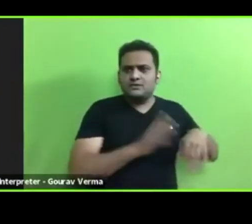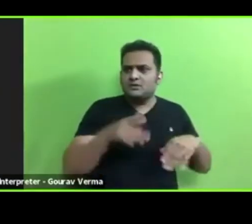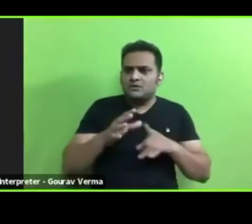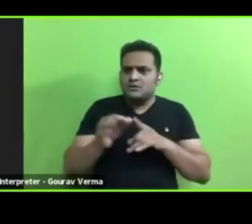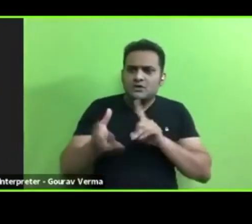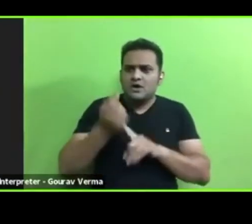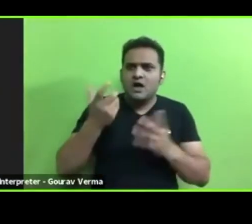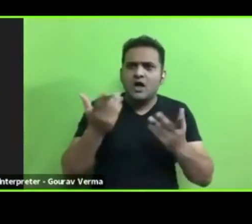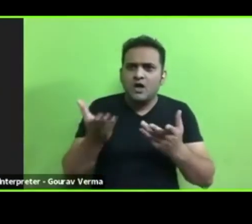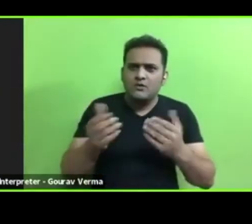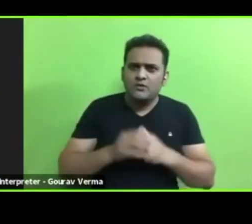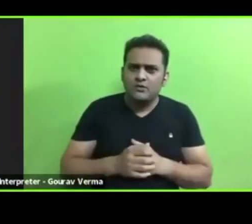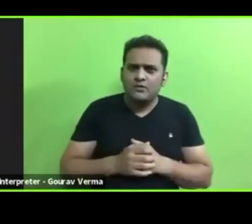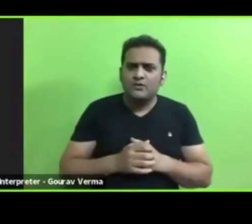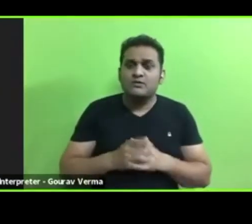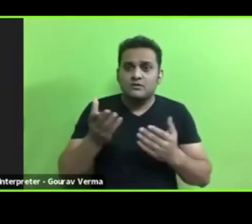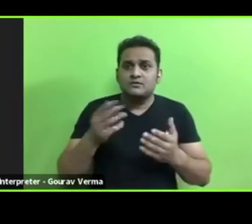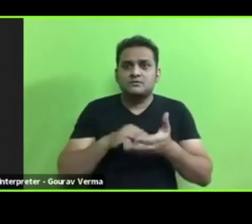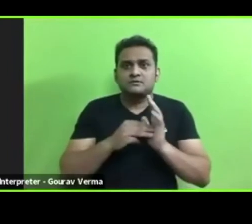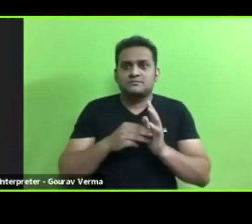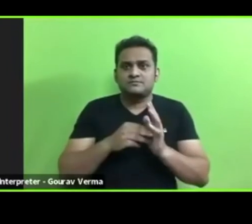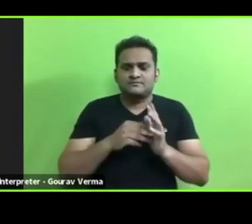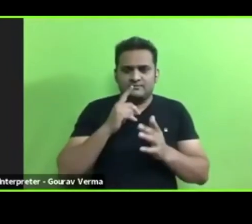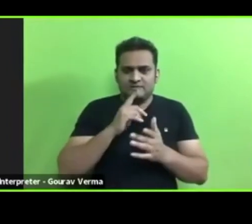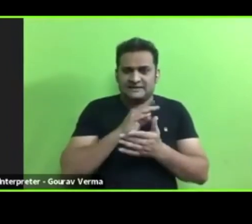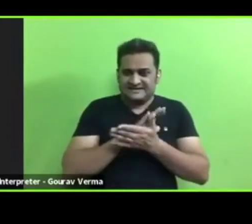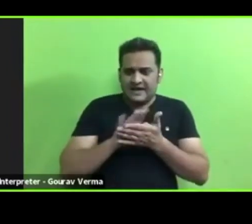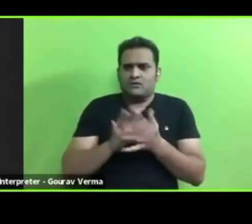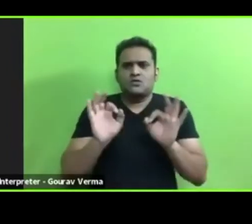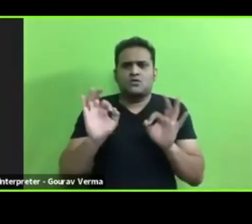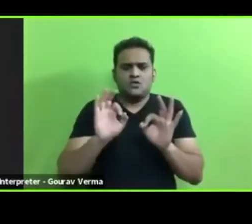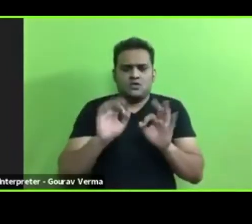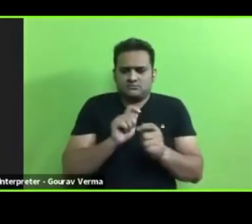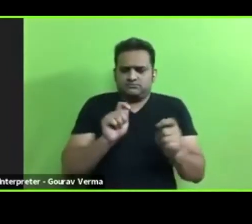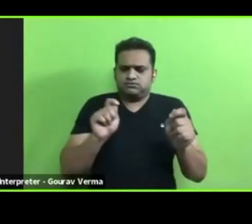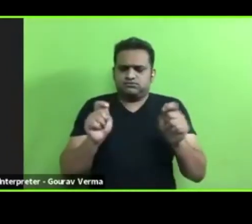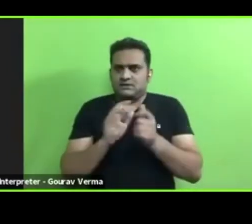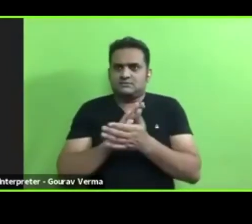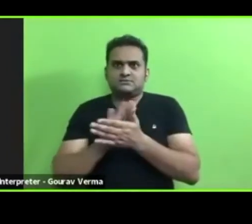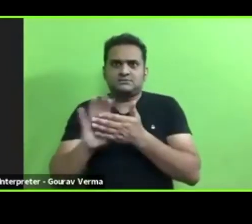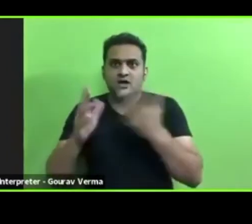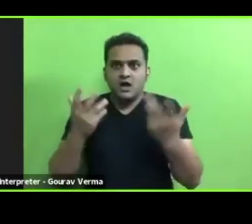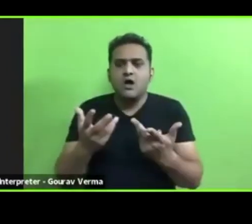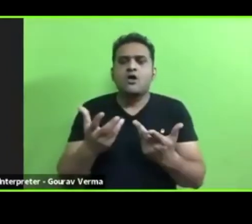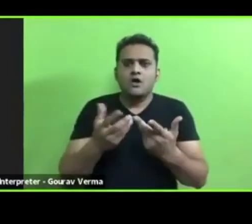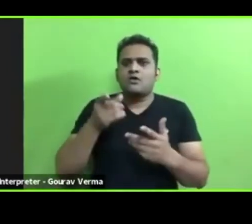that transference from the notion of impurity to the notion of purity, from the notion of something that